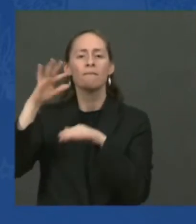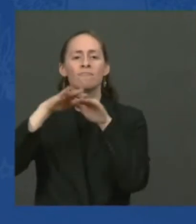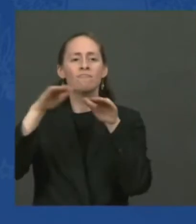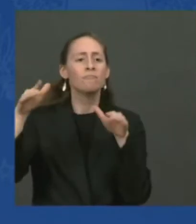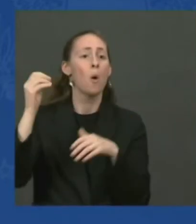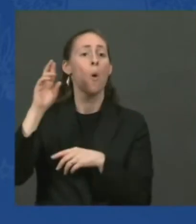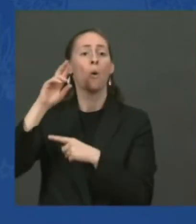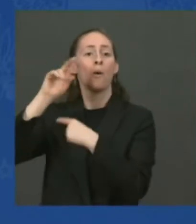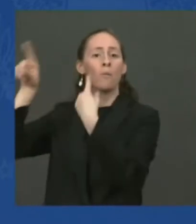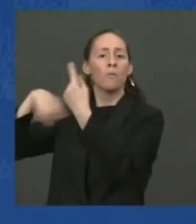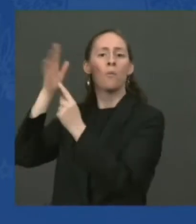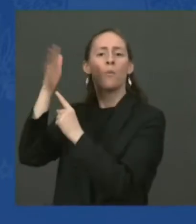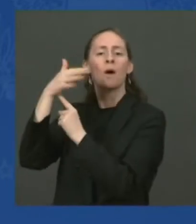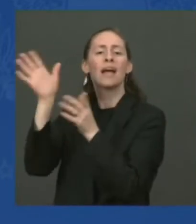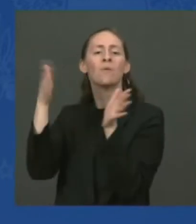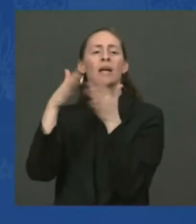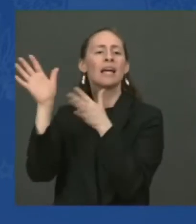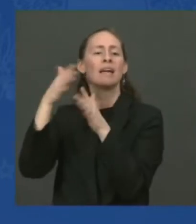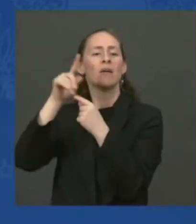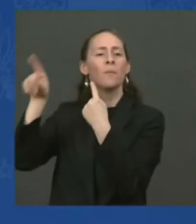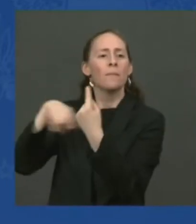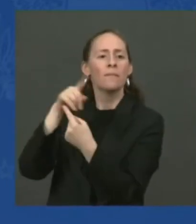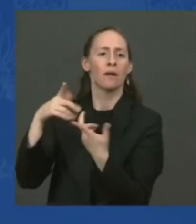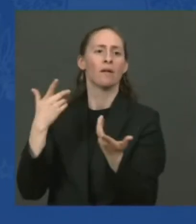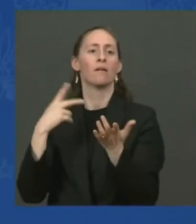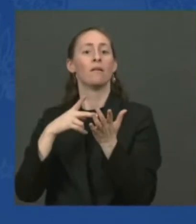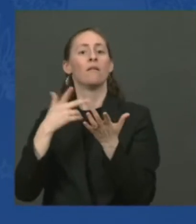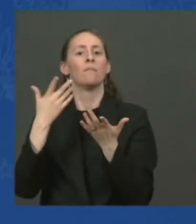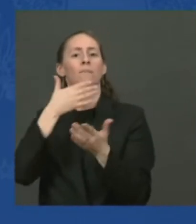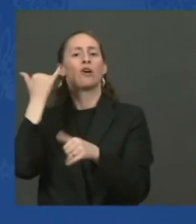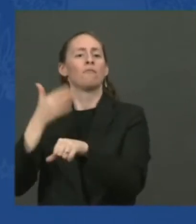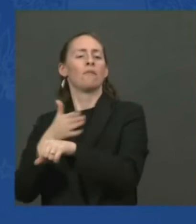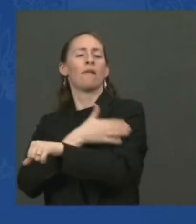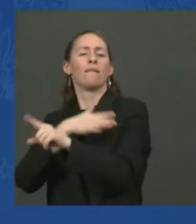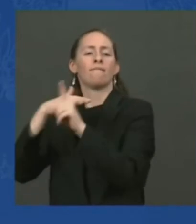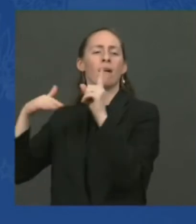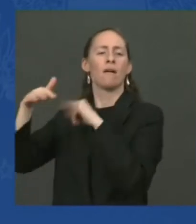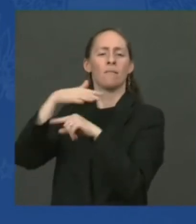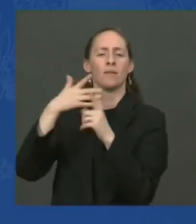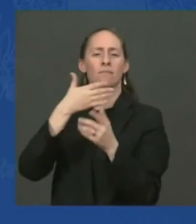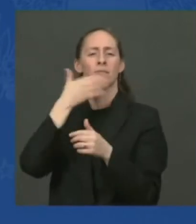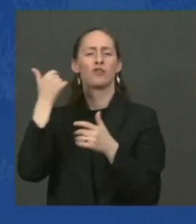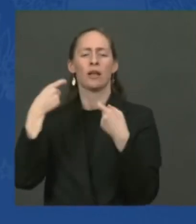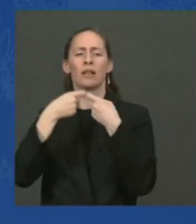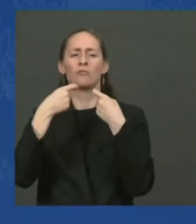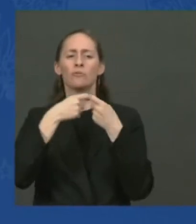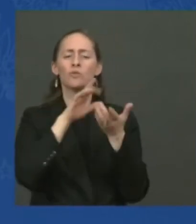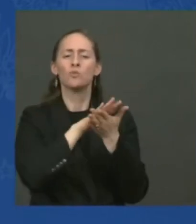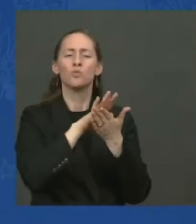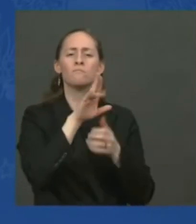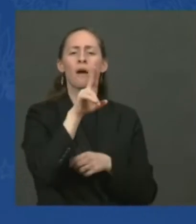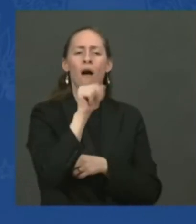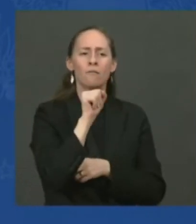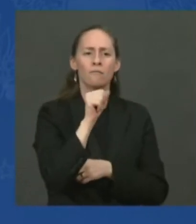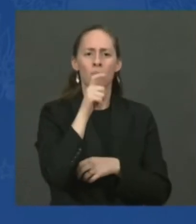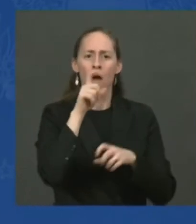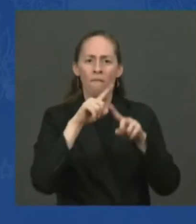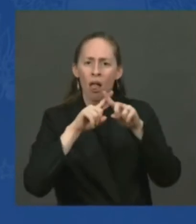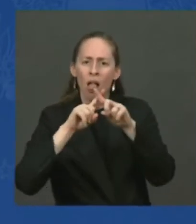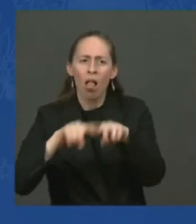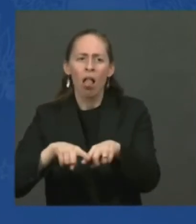mean millions of children will no longer inhale the dangerous diesel fumes that come out of the buses. For real. It's a big